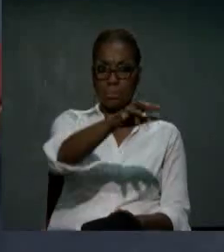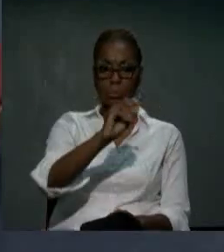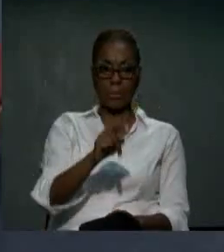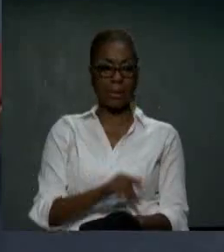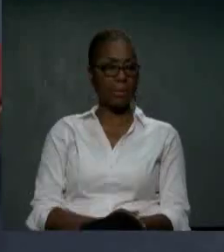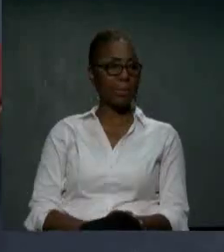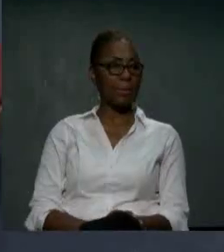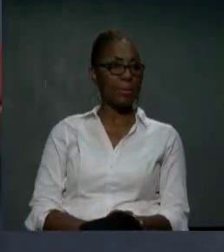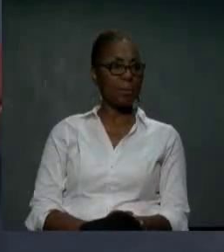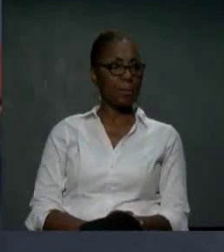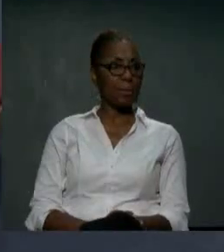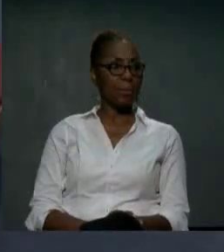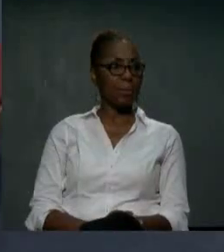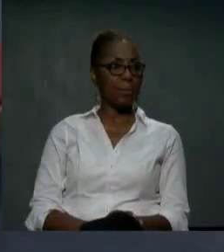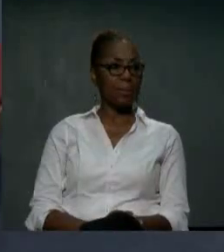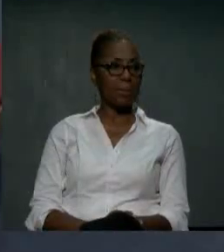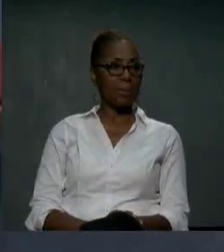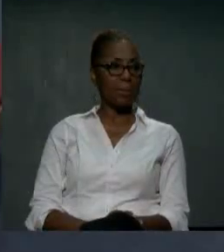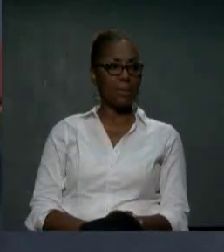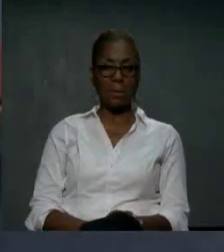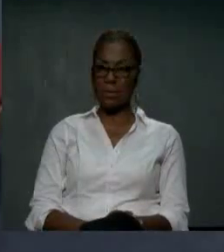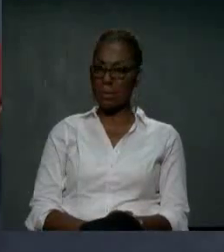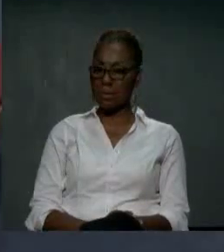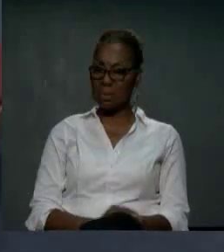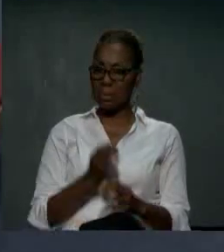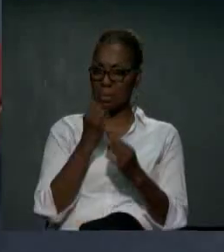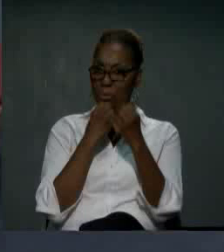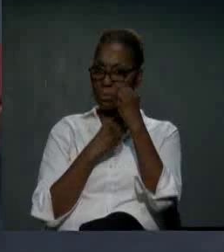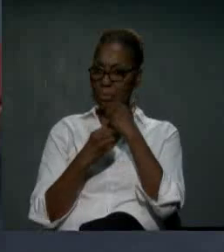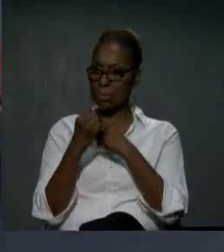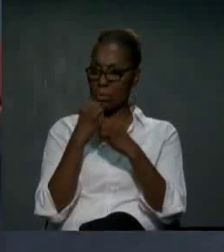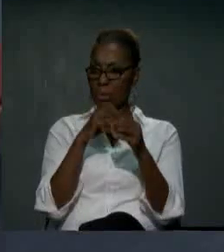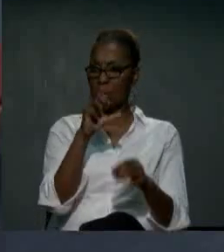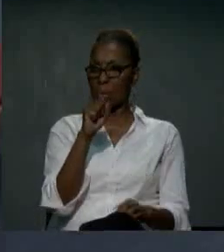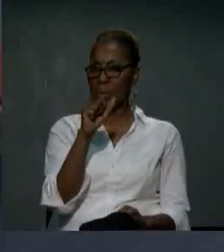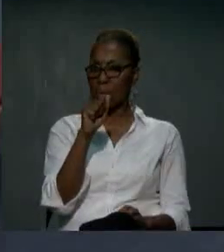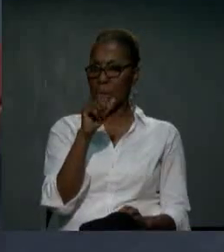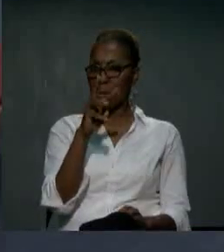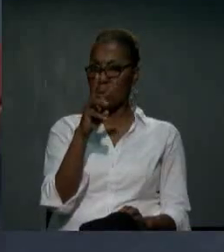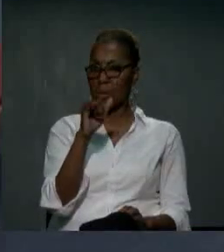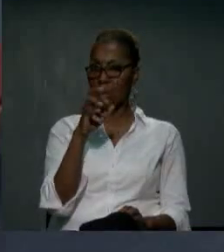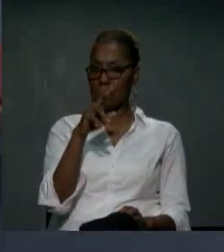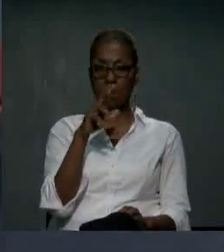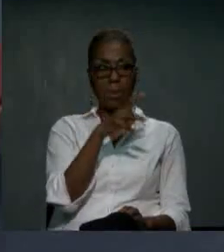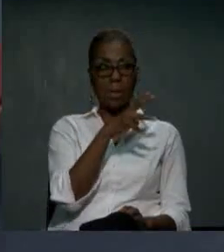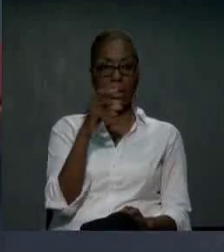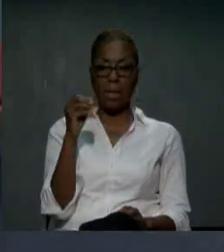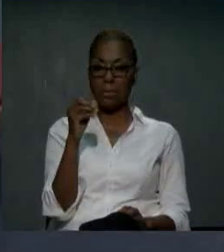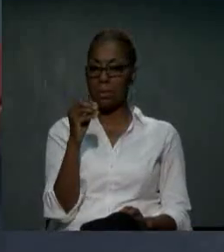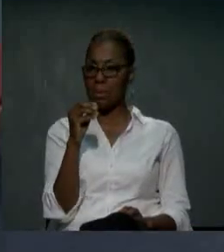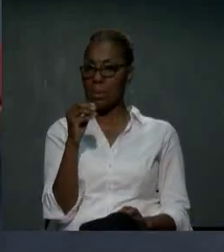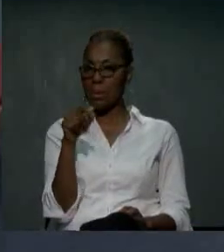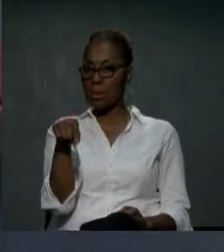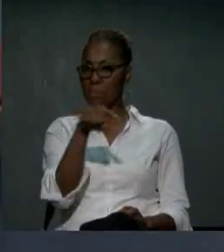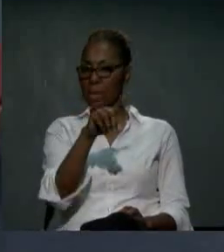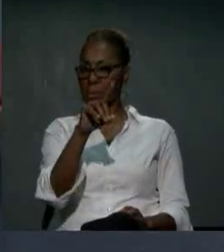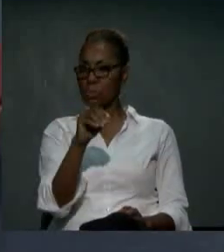a Sawyer grocery. It's not in the working, and the children church. They do